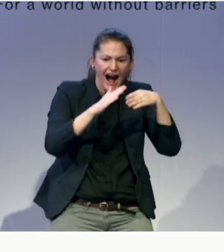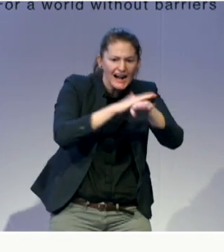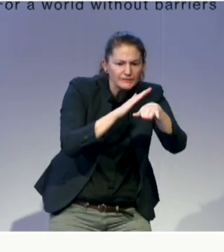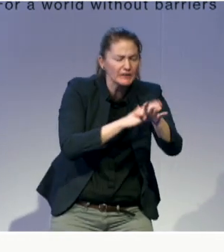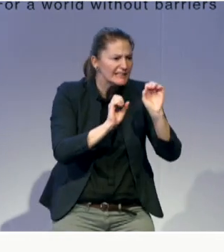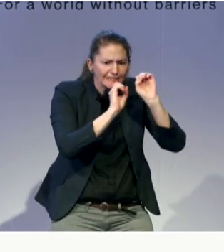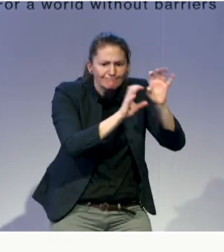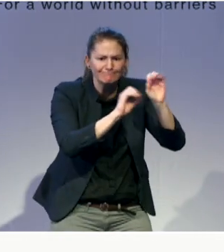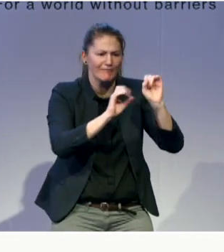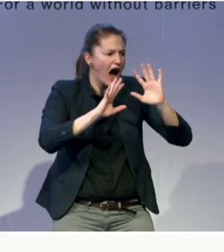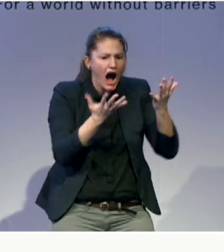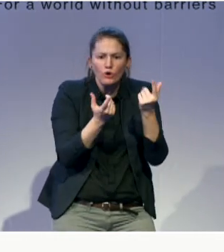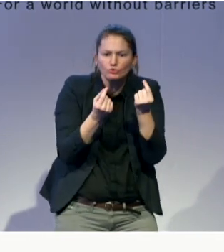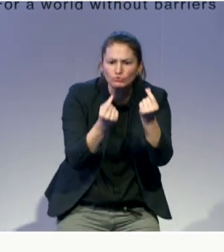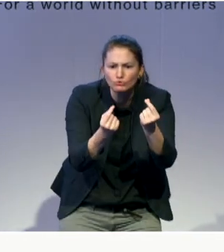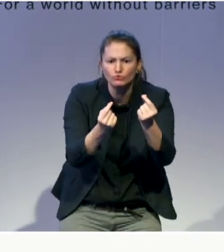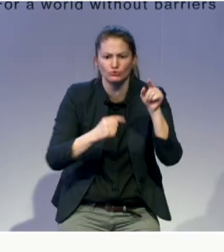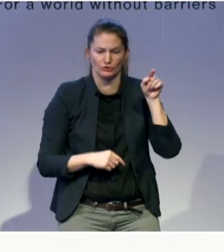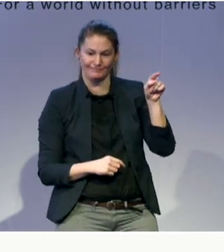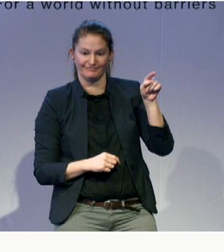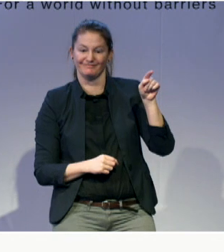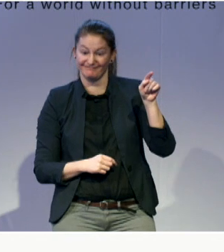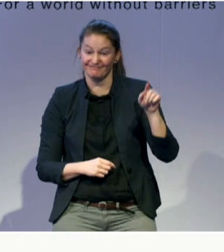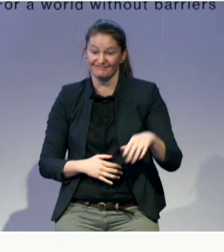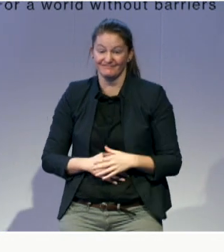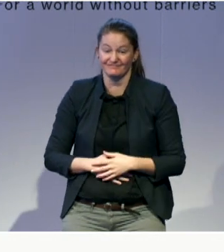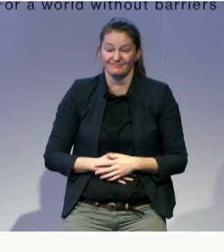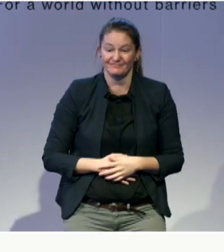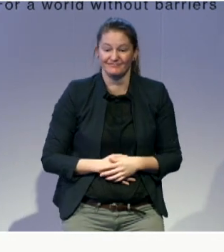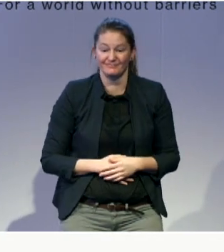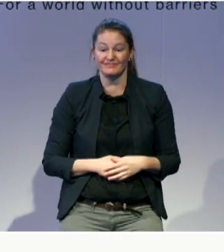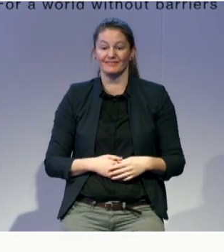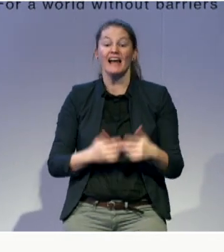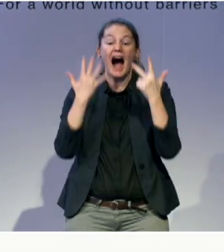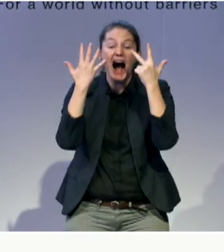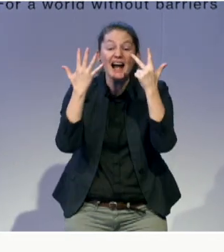over $8 trillion in an economy.